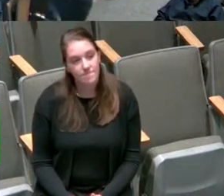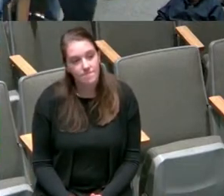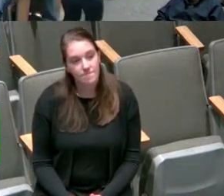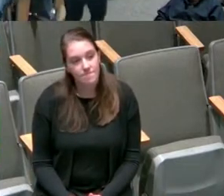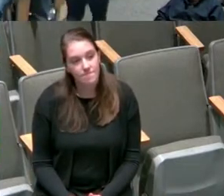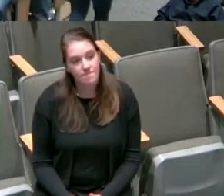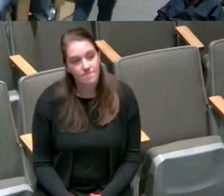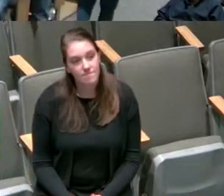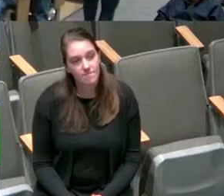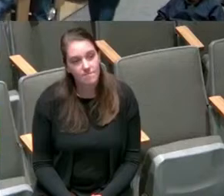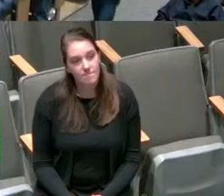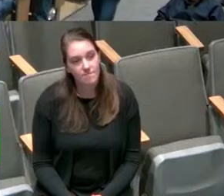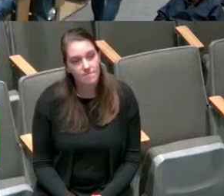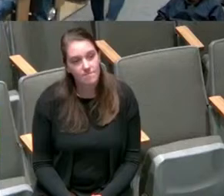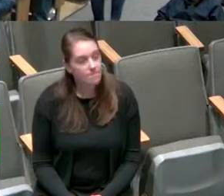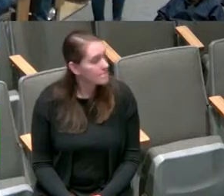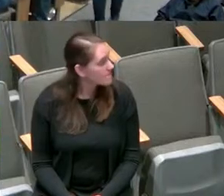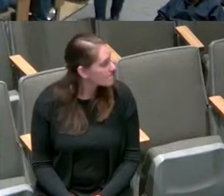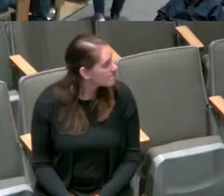. thank you